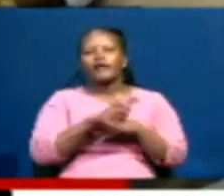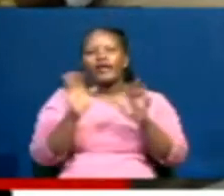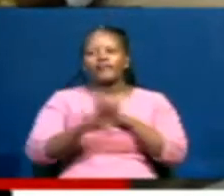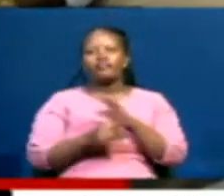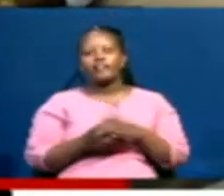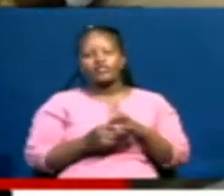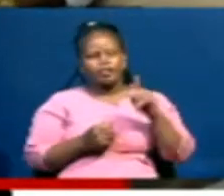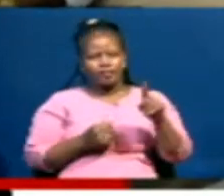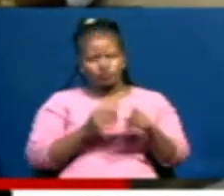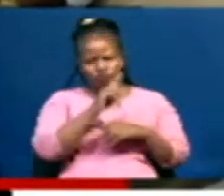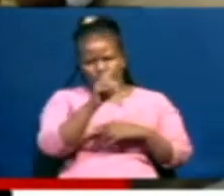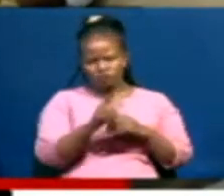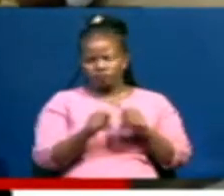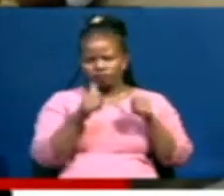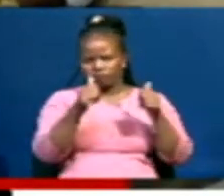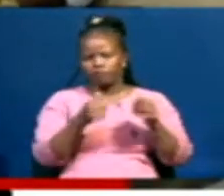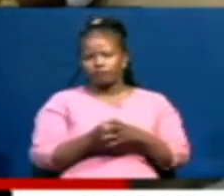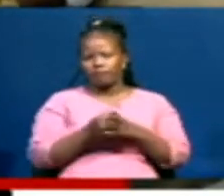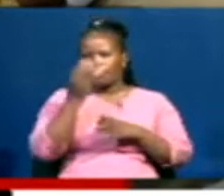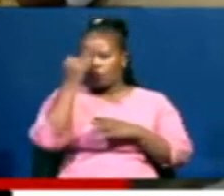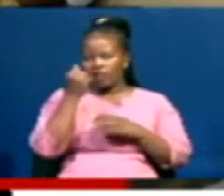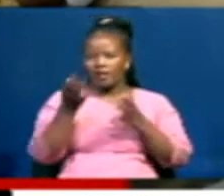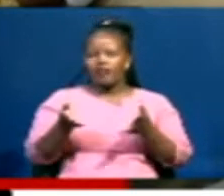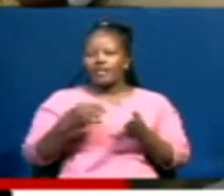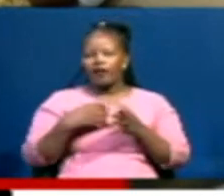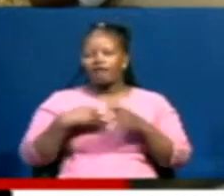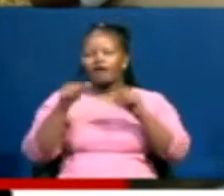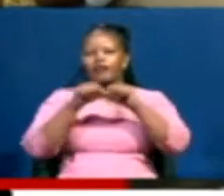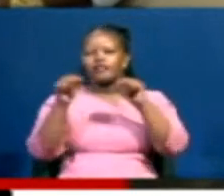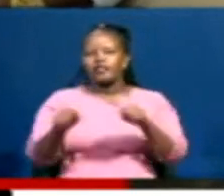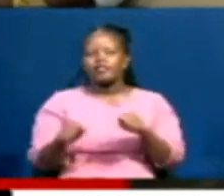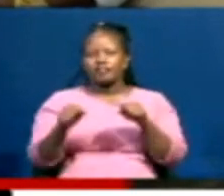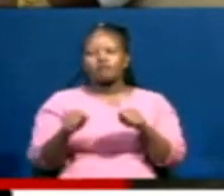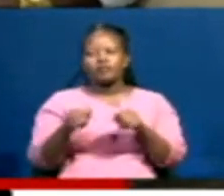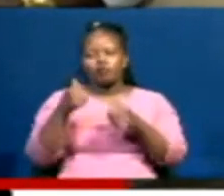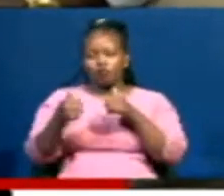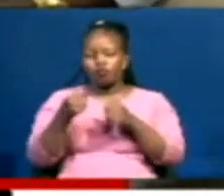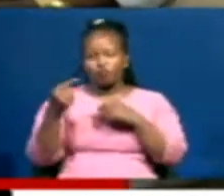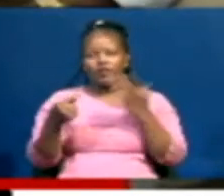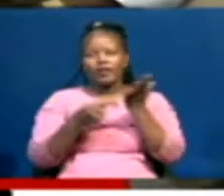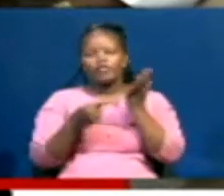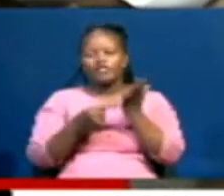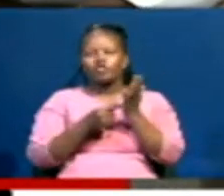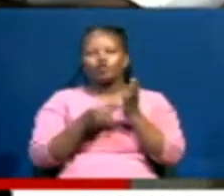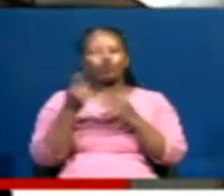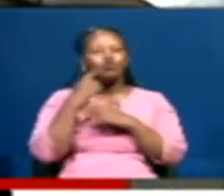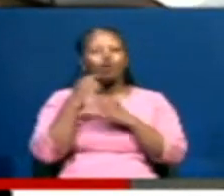question, because we are now coming up with a system known as PASHA, which is going to be our digital one-stop shop for all investors,